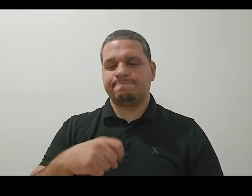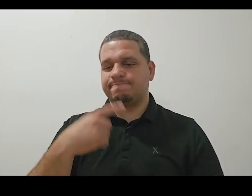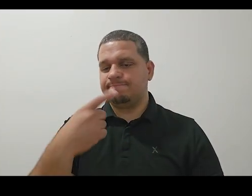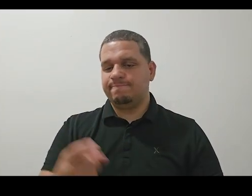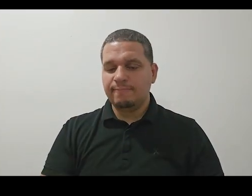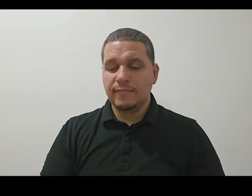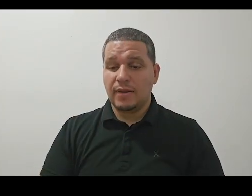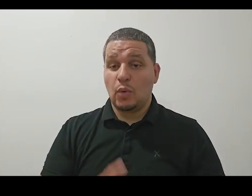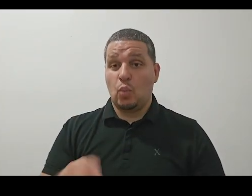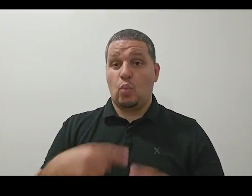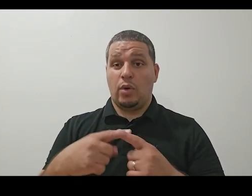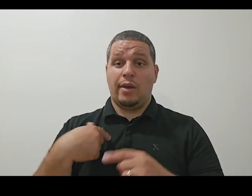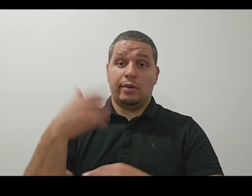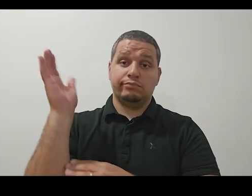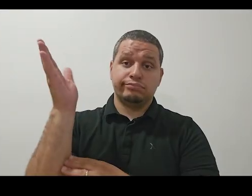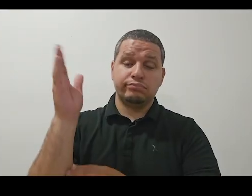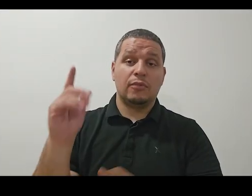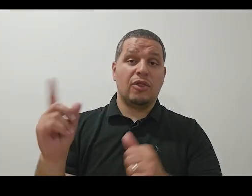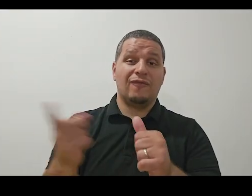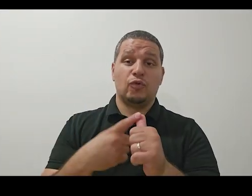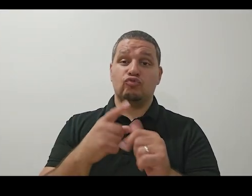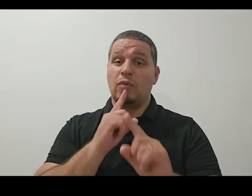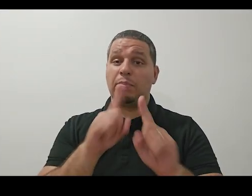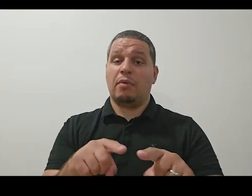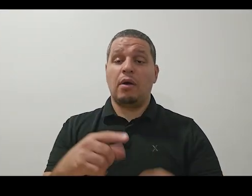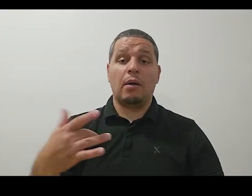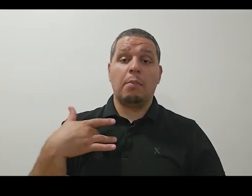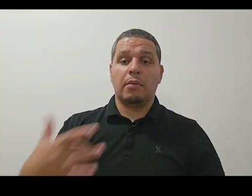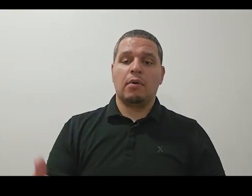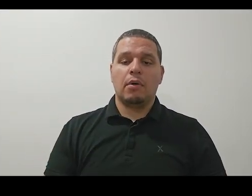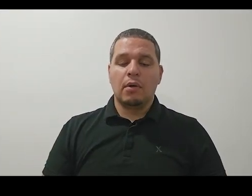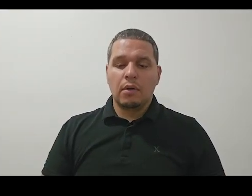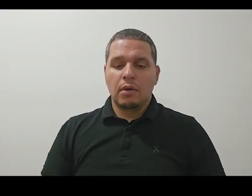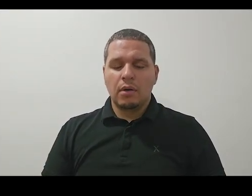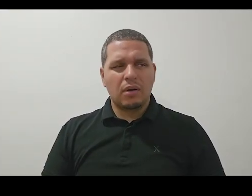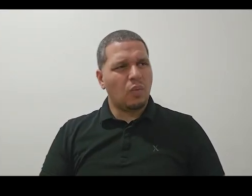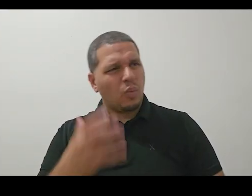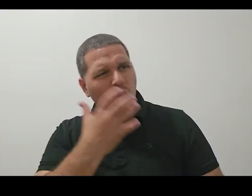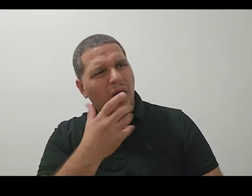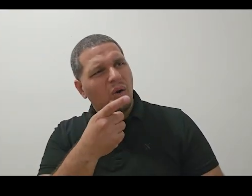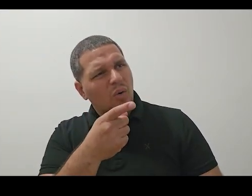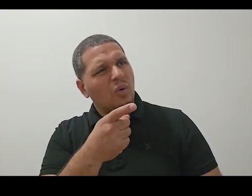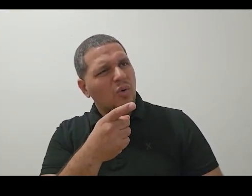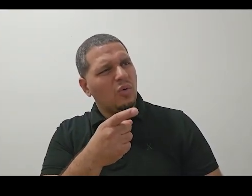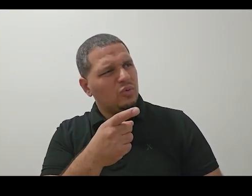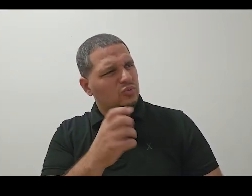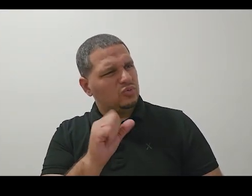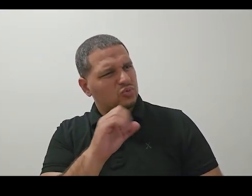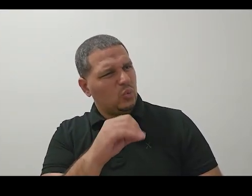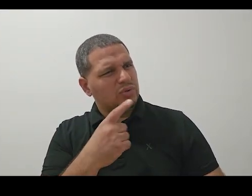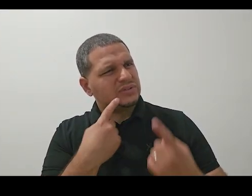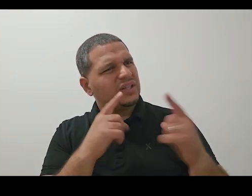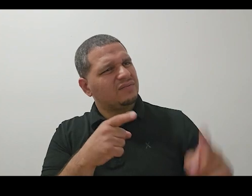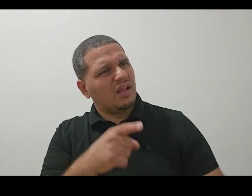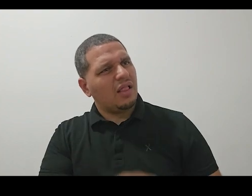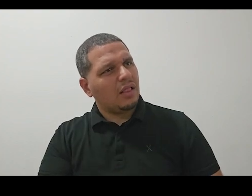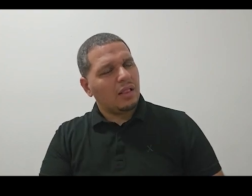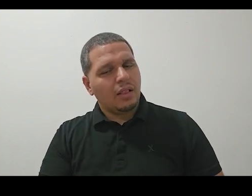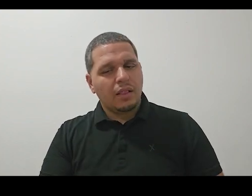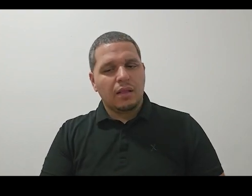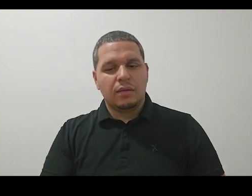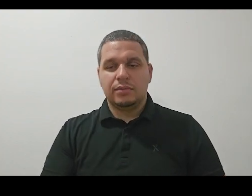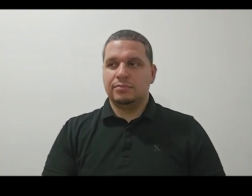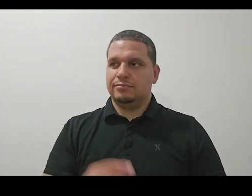I tell you, when I give my talks, the first response I always get is, wow, you're so